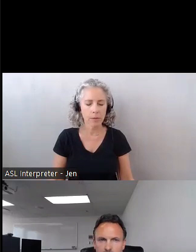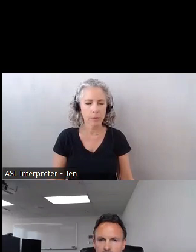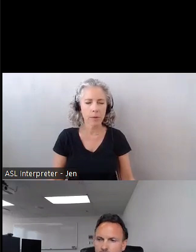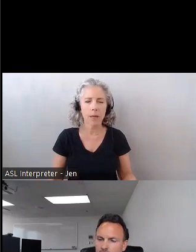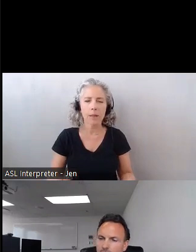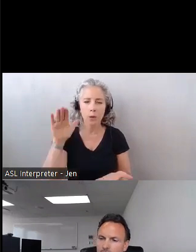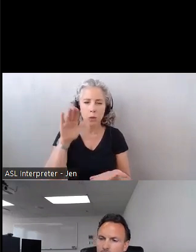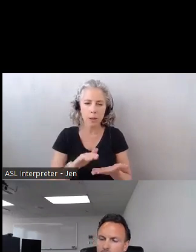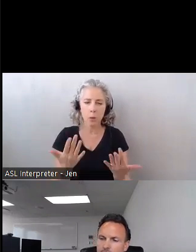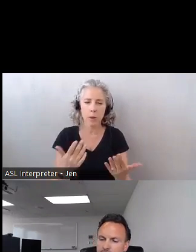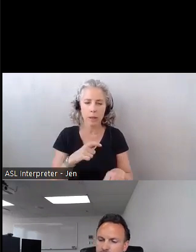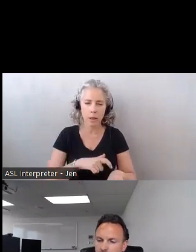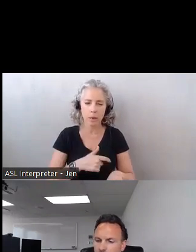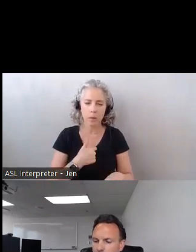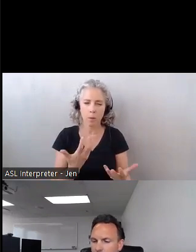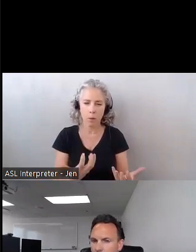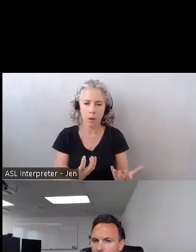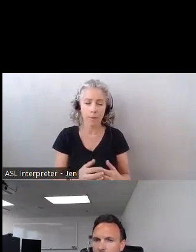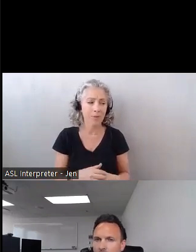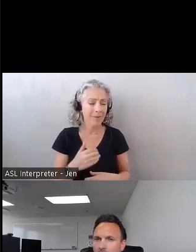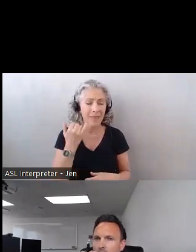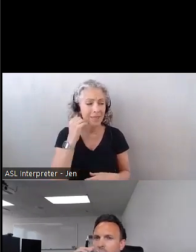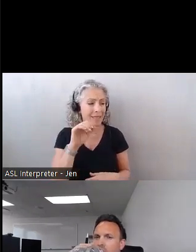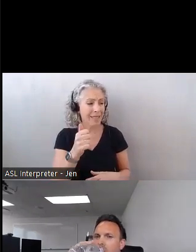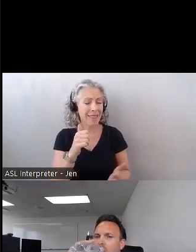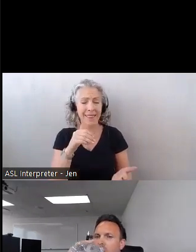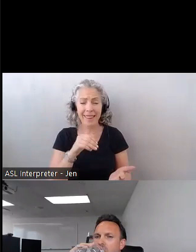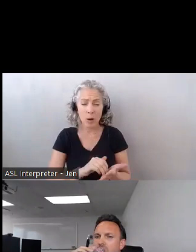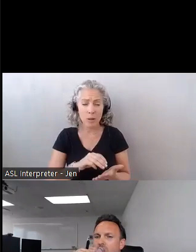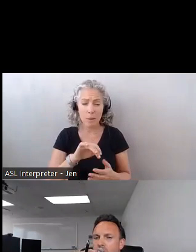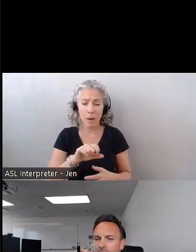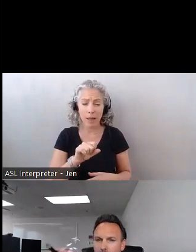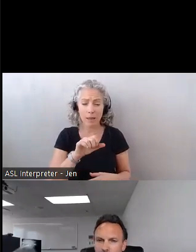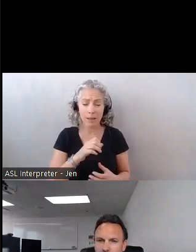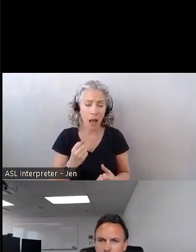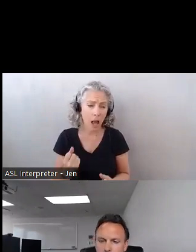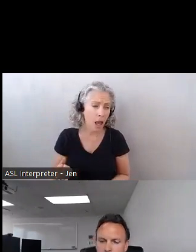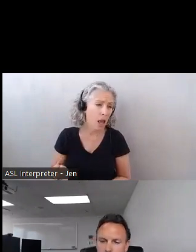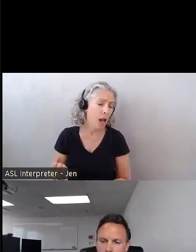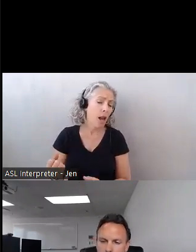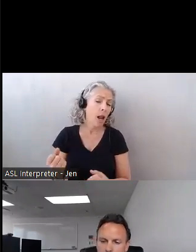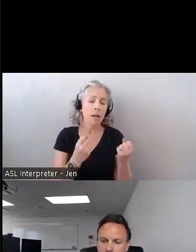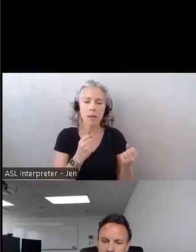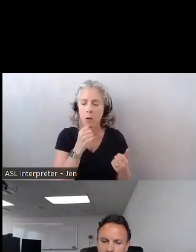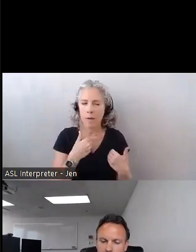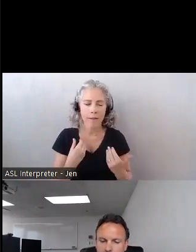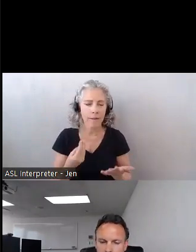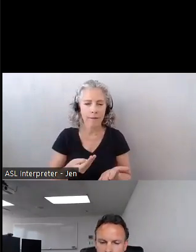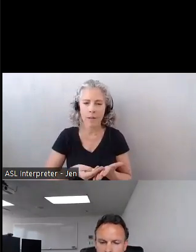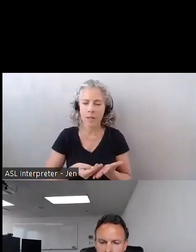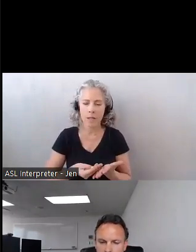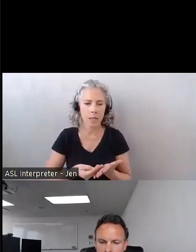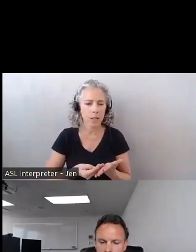time is what we're looking for. When you have 10,000 square miles to cover, and you don't have the funding to have